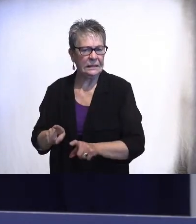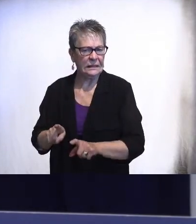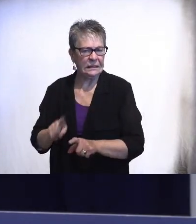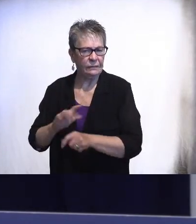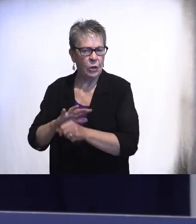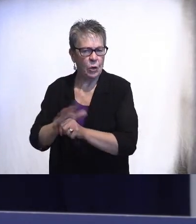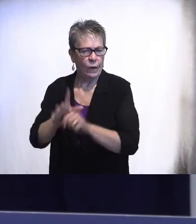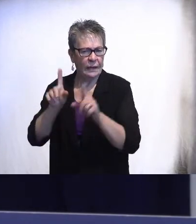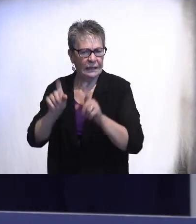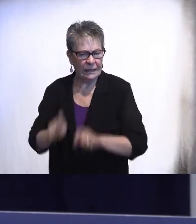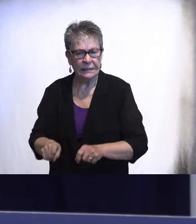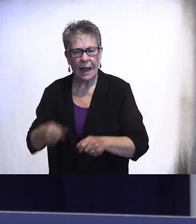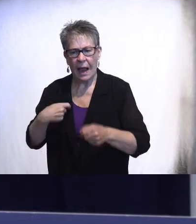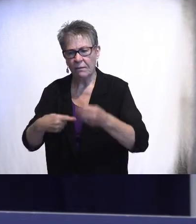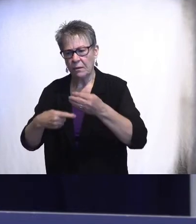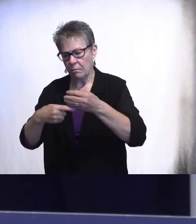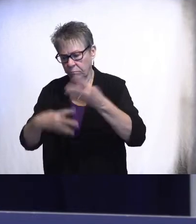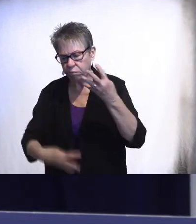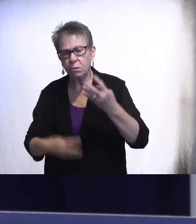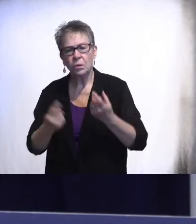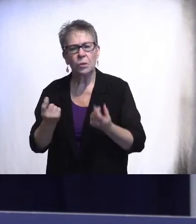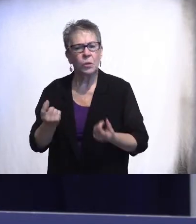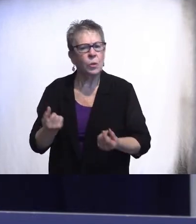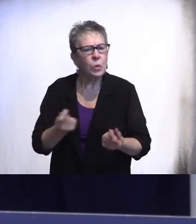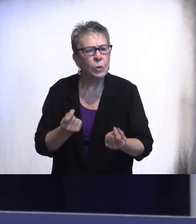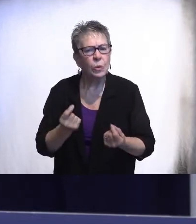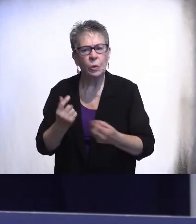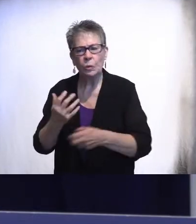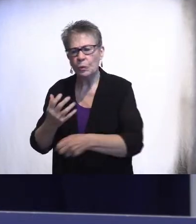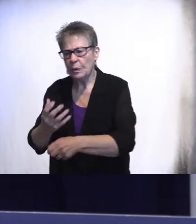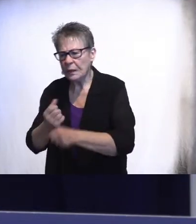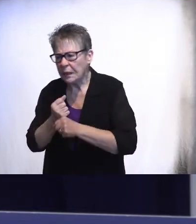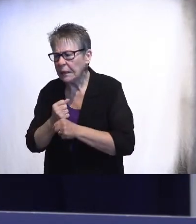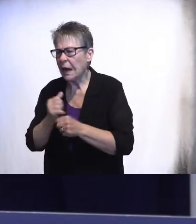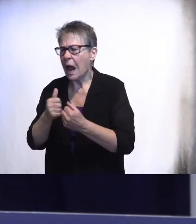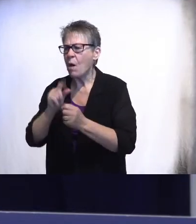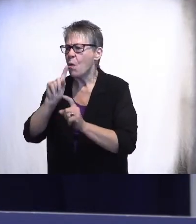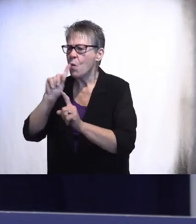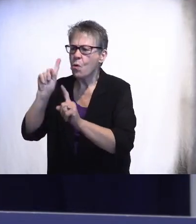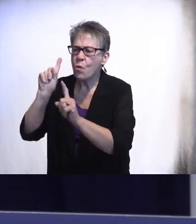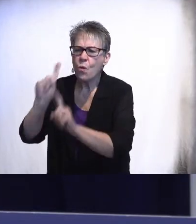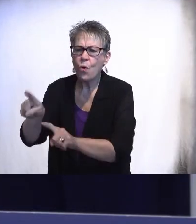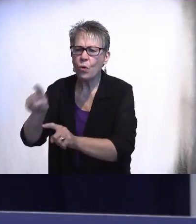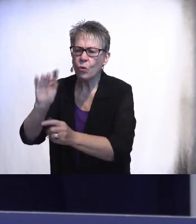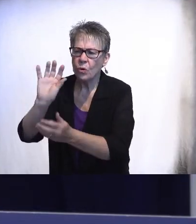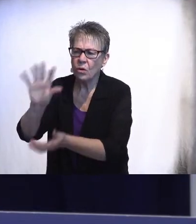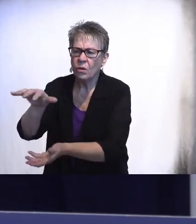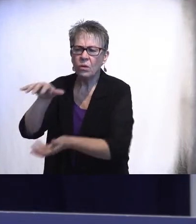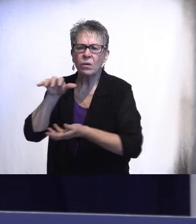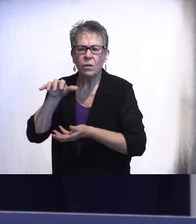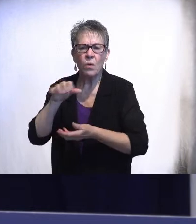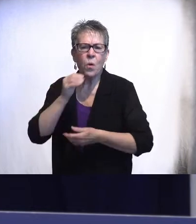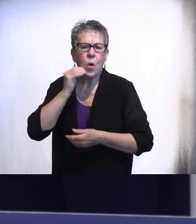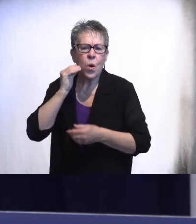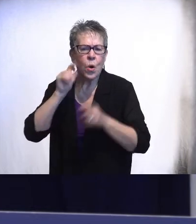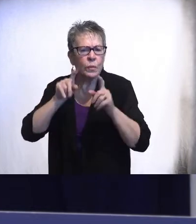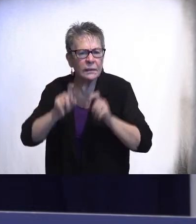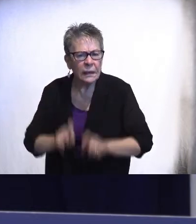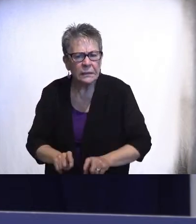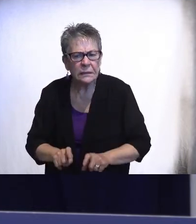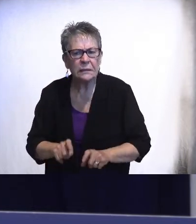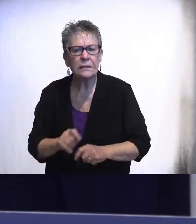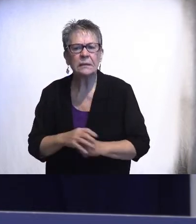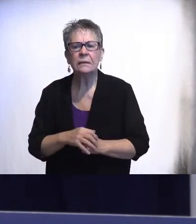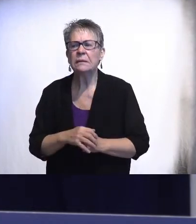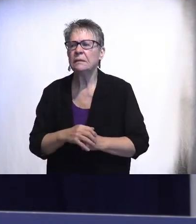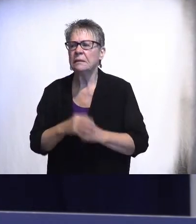departments and public health partners for reporting and interpreting self-tests in order to determine public